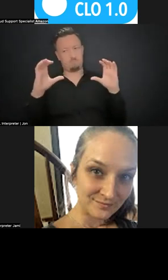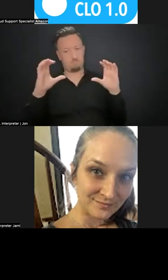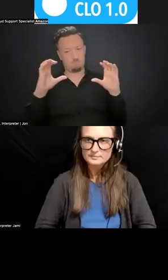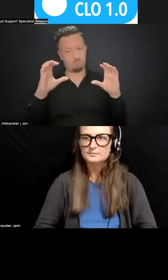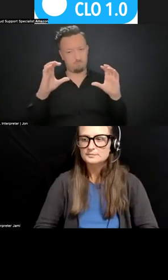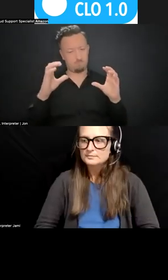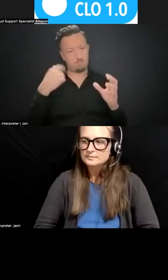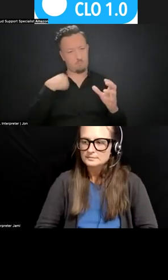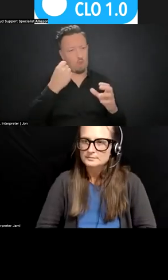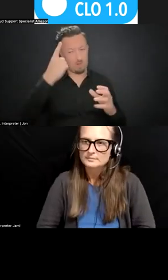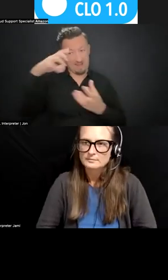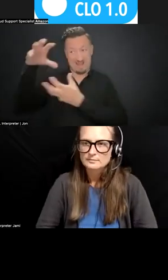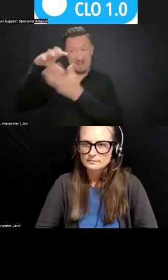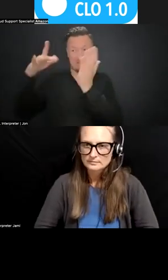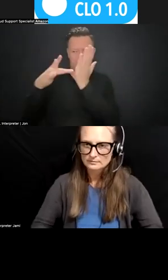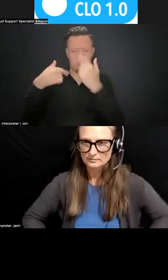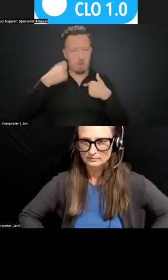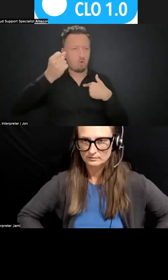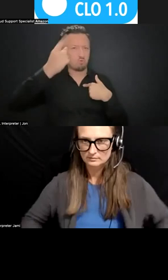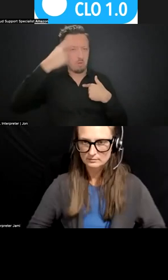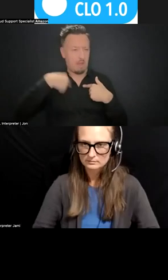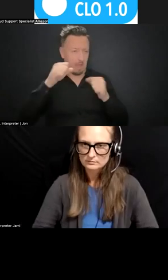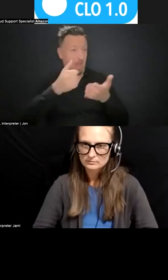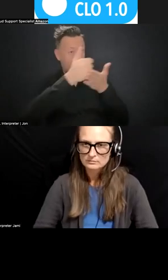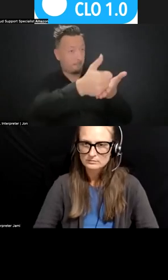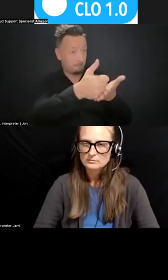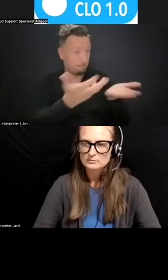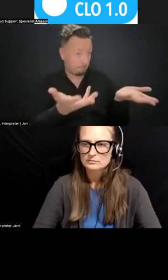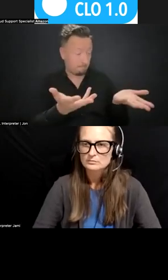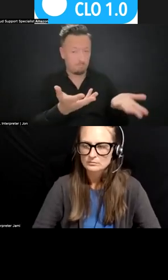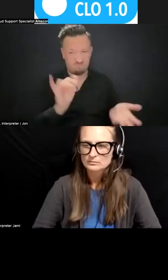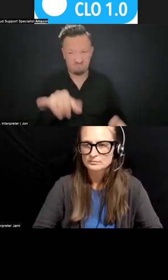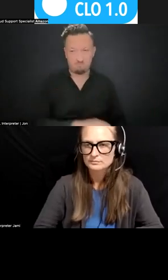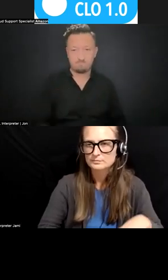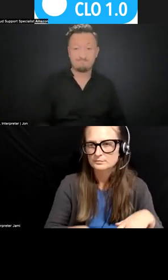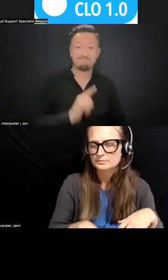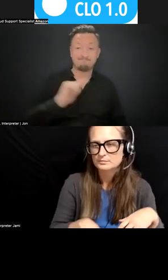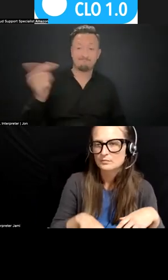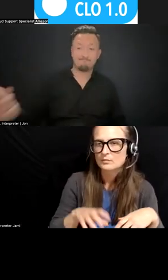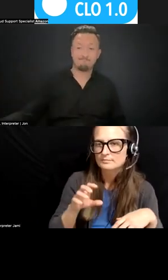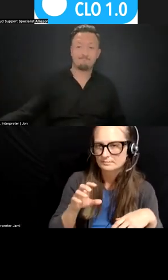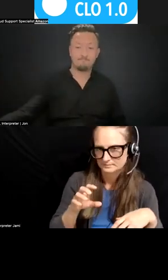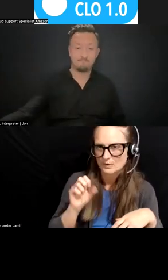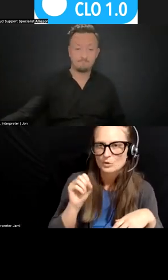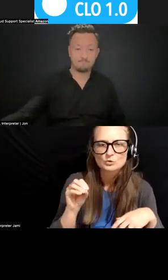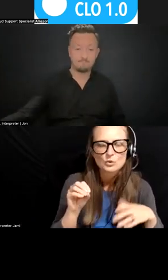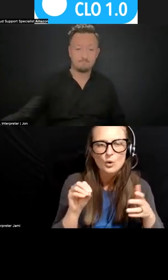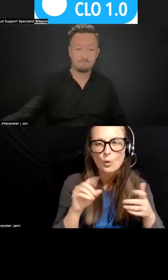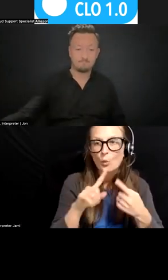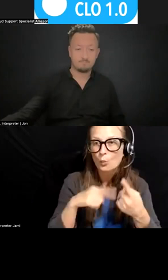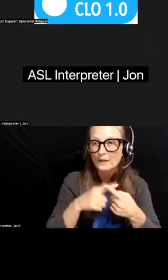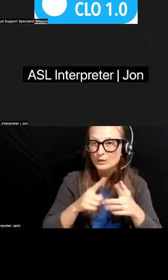cloud technology, and I can help you manage your environment the best way. So once you are into the